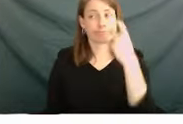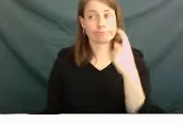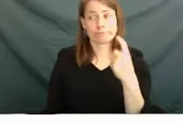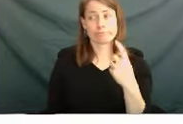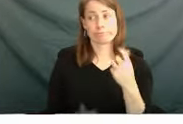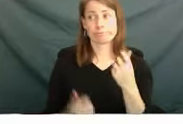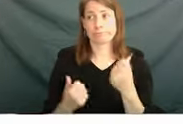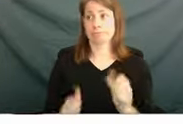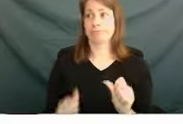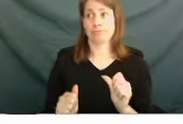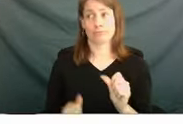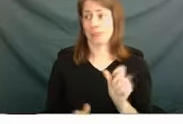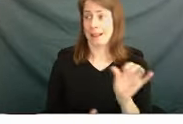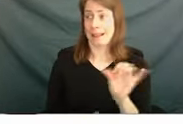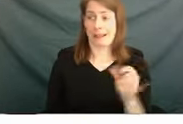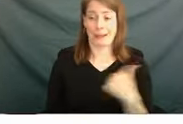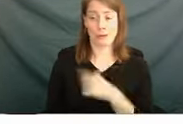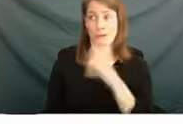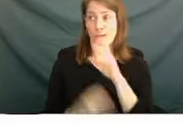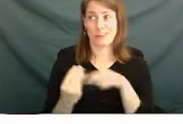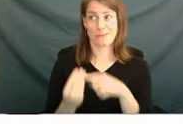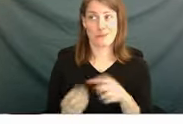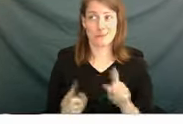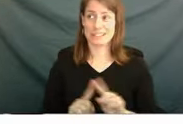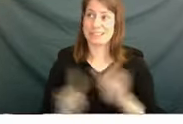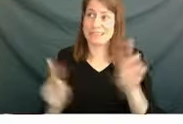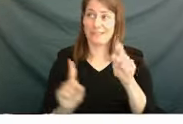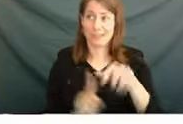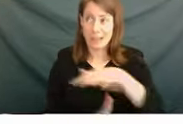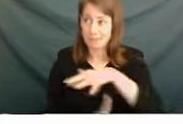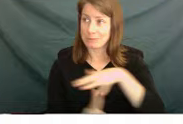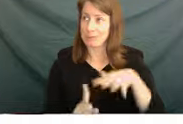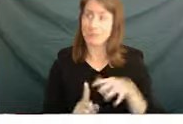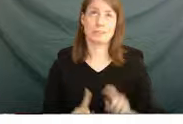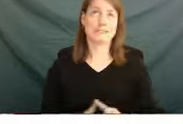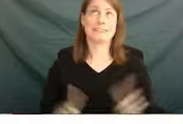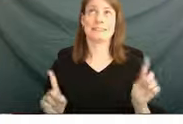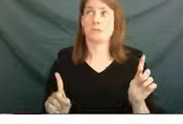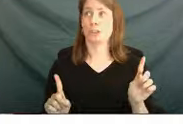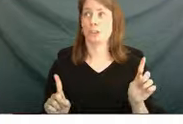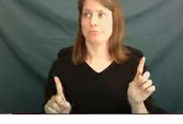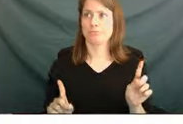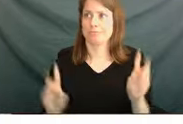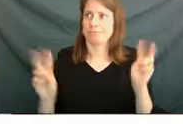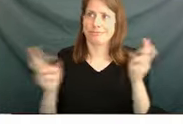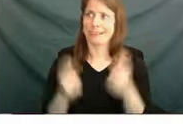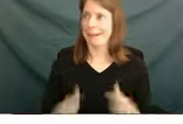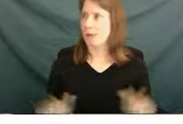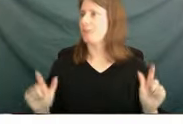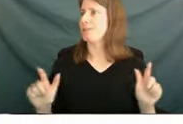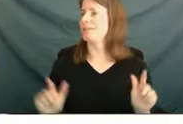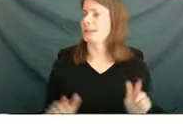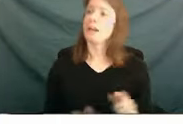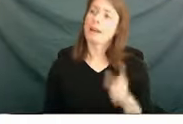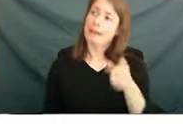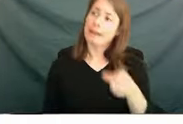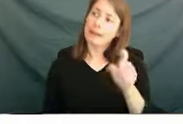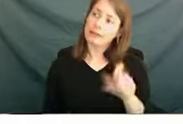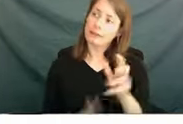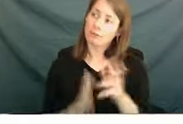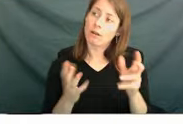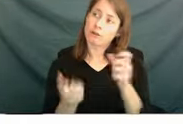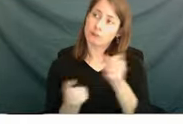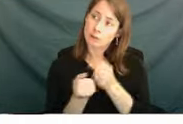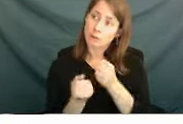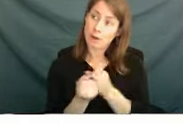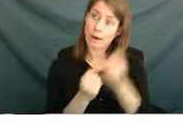more support, not just educationally, but emotionally as well. And they need to be encouraged to feel that they're in an ethos